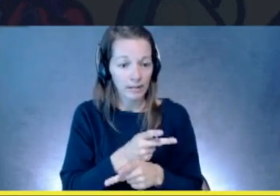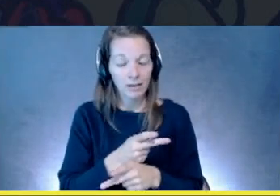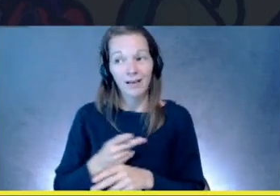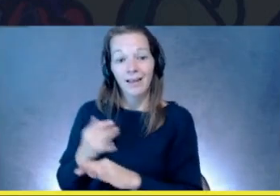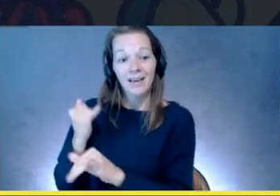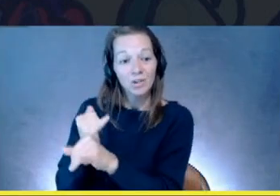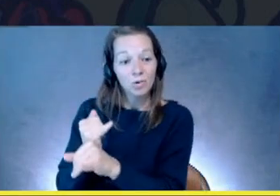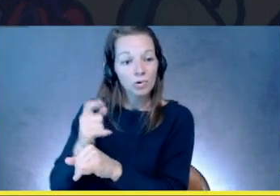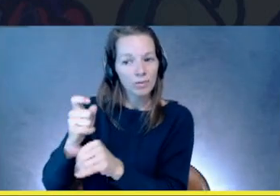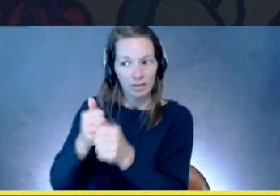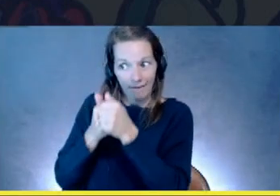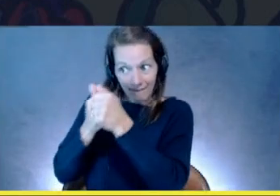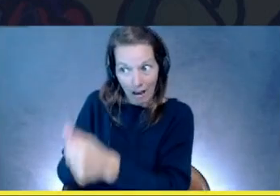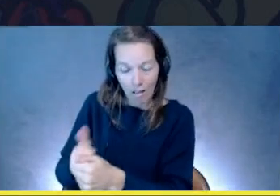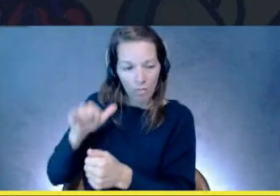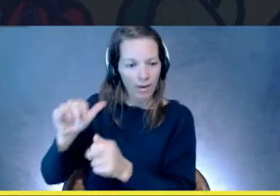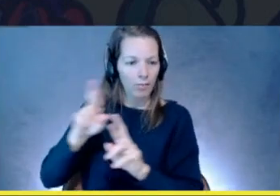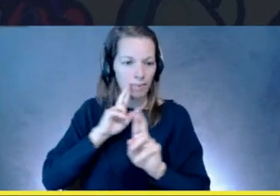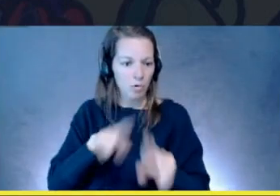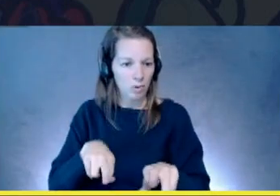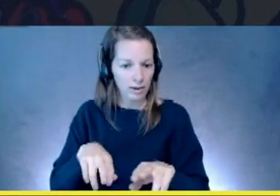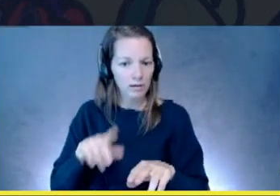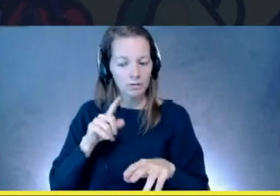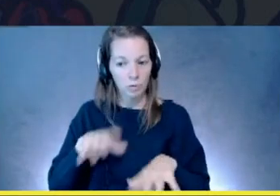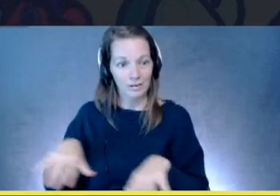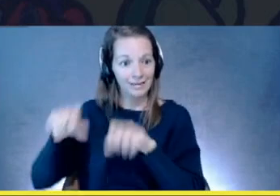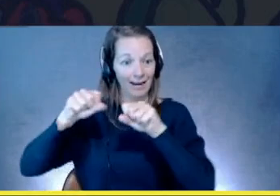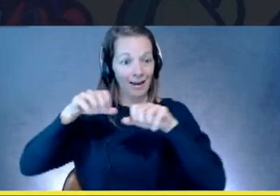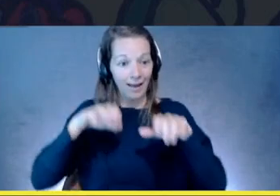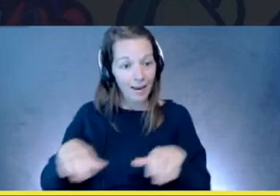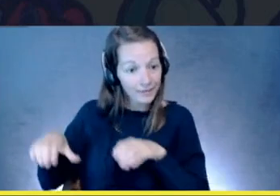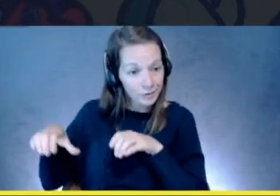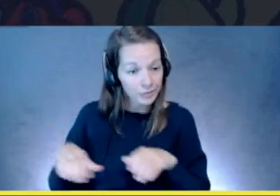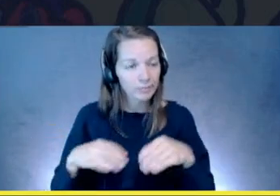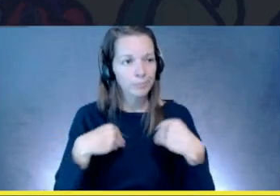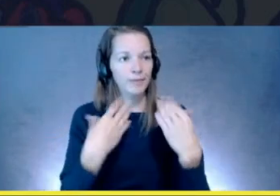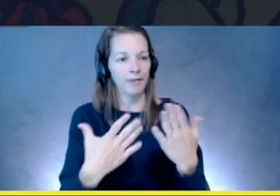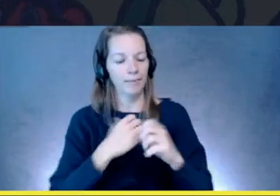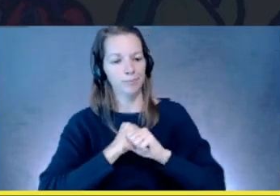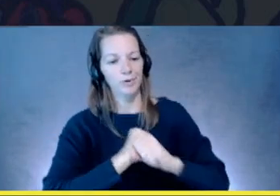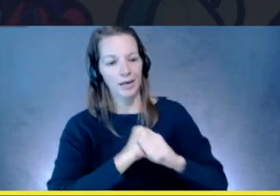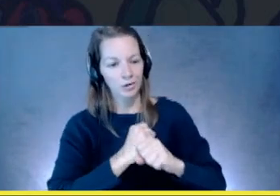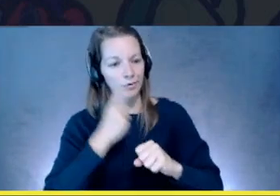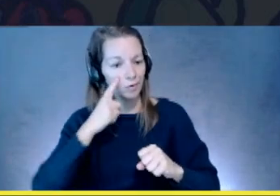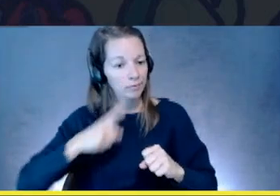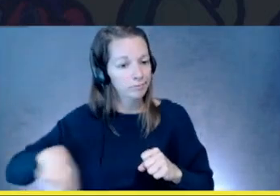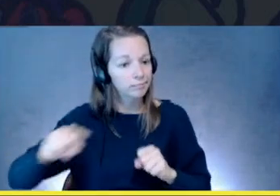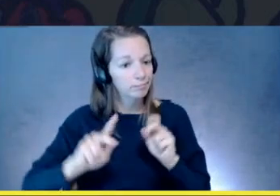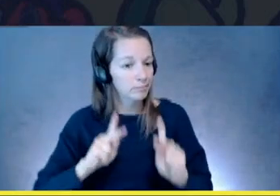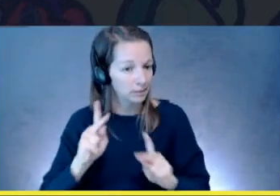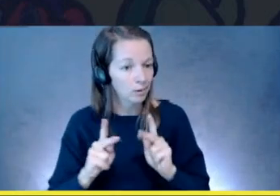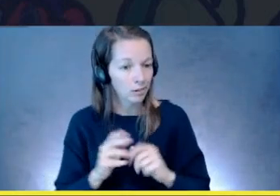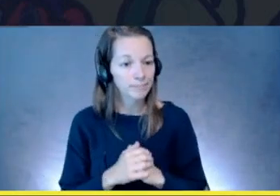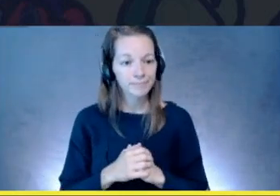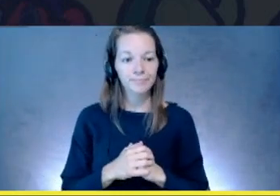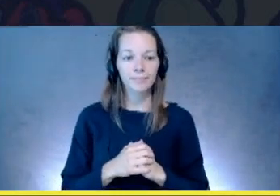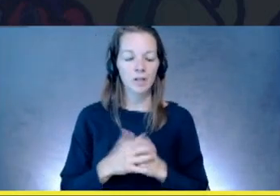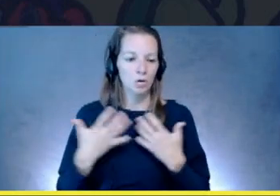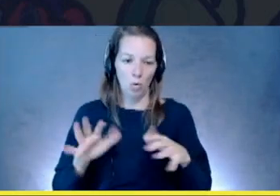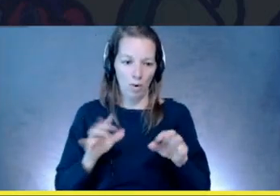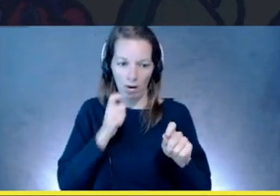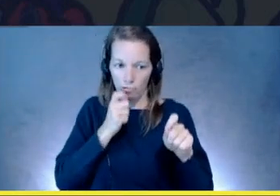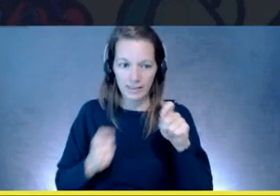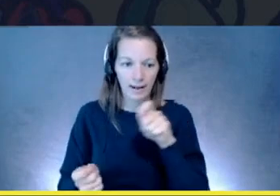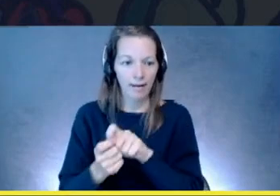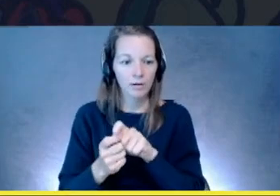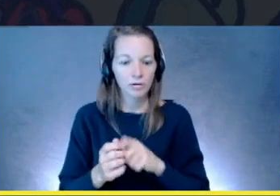that reporting by taking action and providing protection to these individuals against retaliation. The